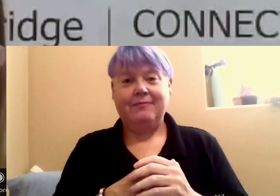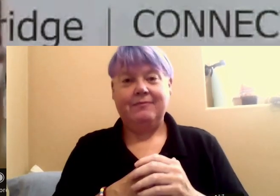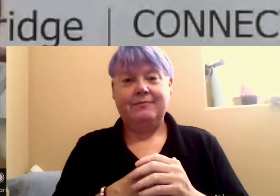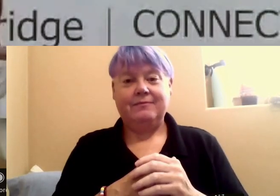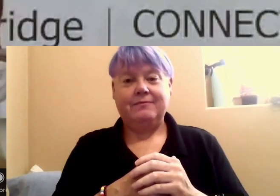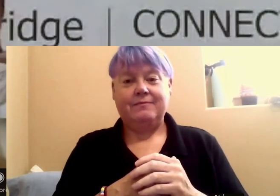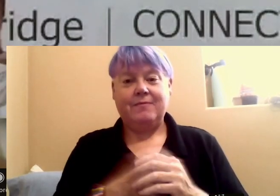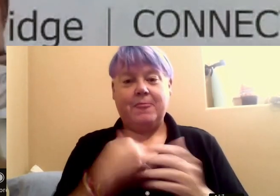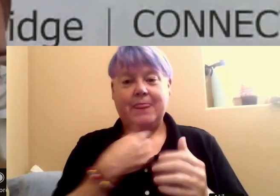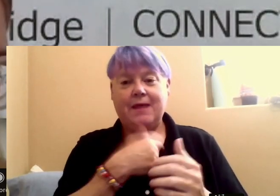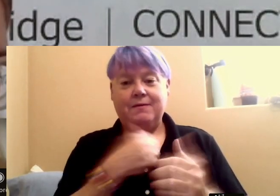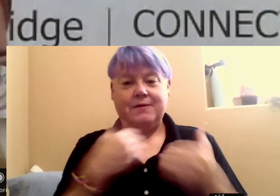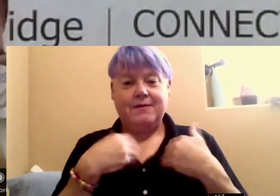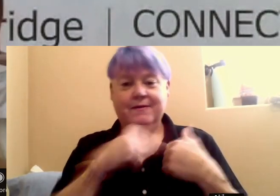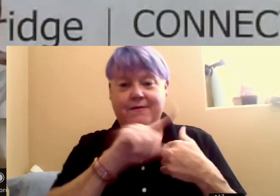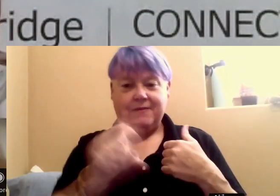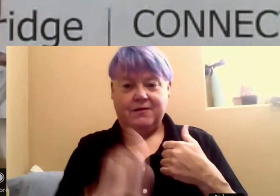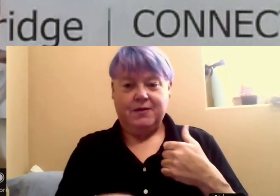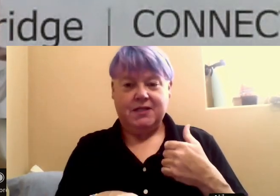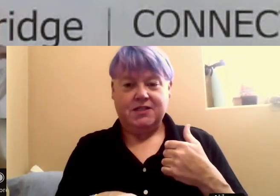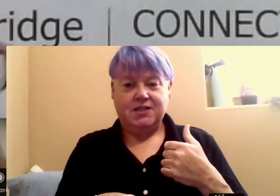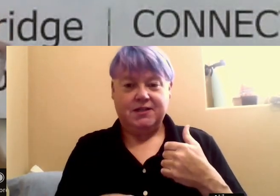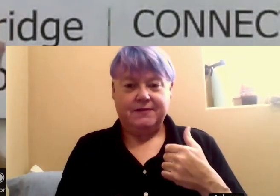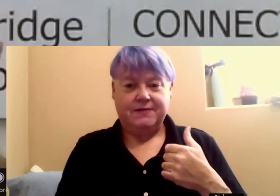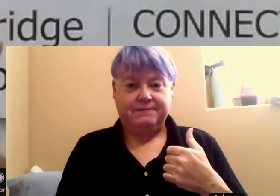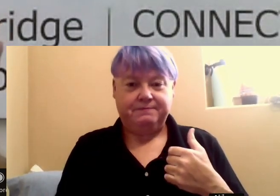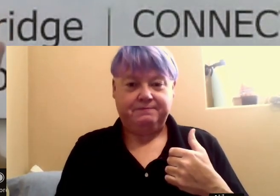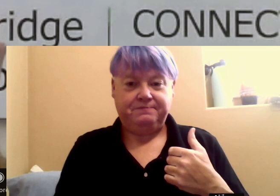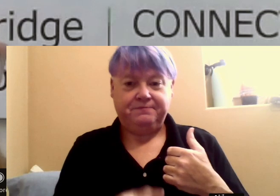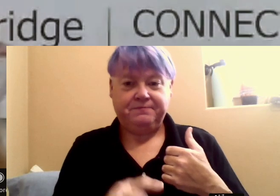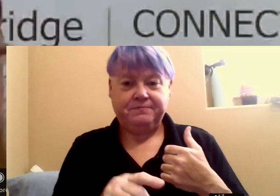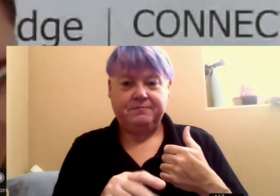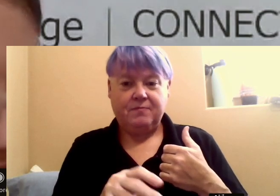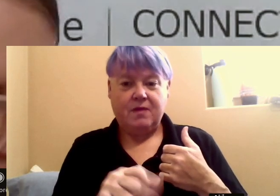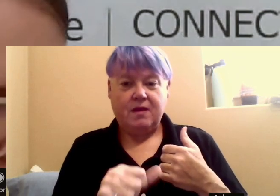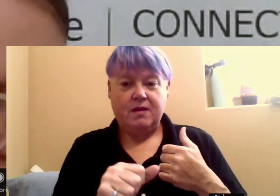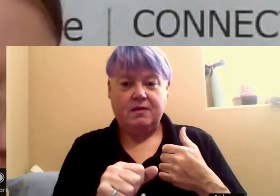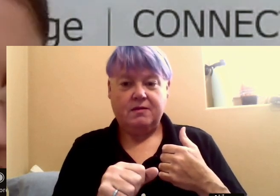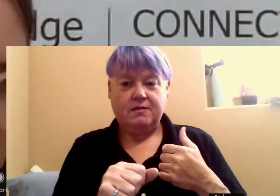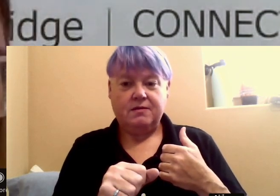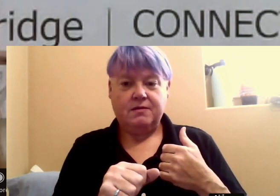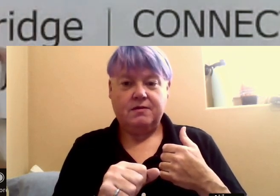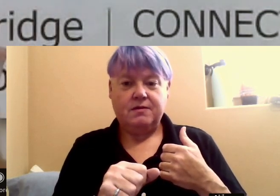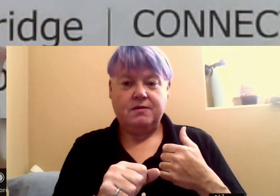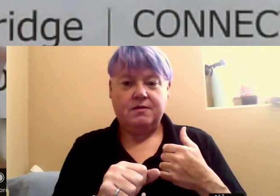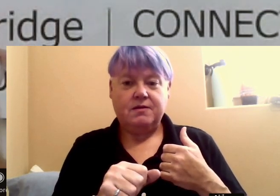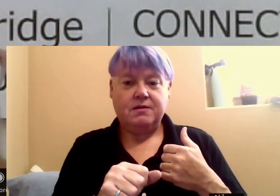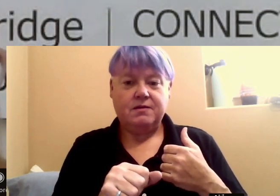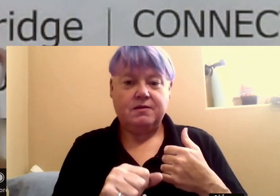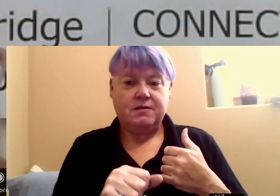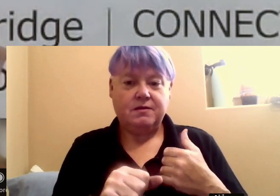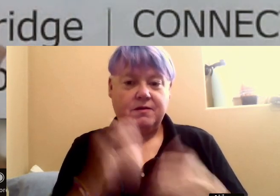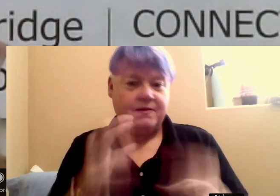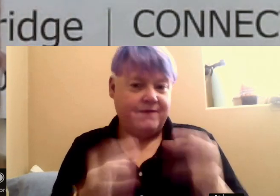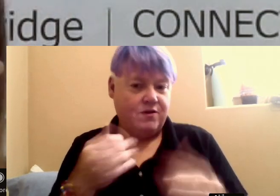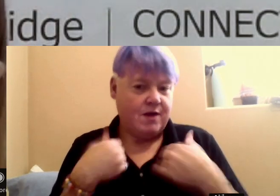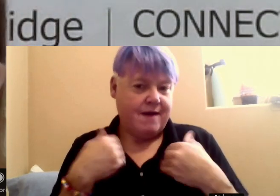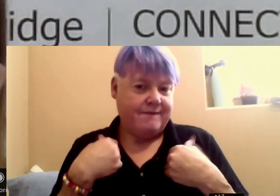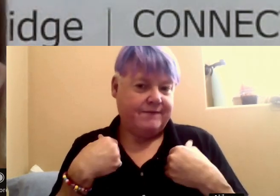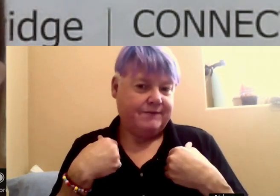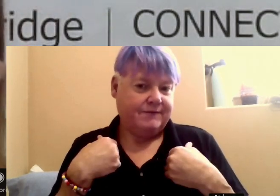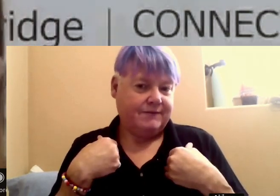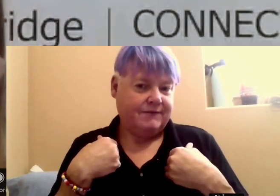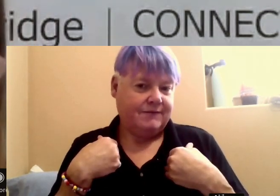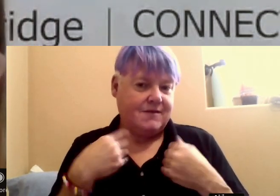So we have a question that somebody had asked. Somebody was wondering if you have sort of a